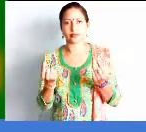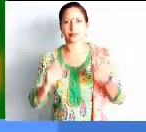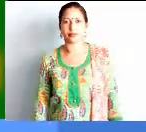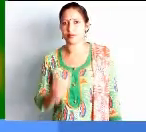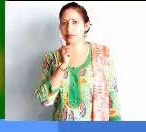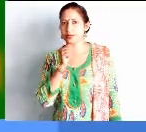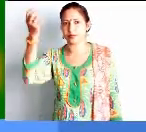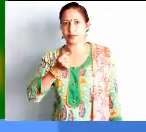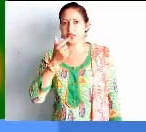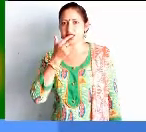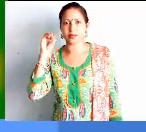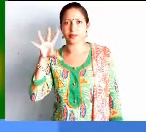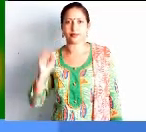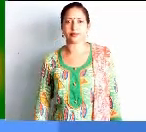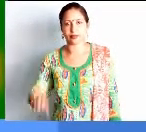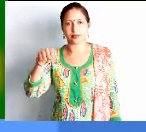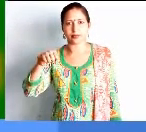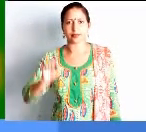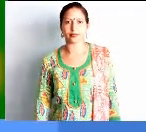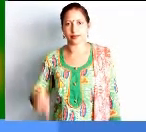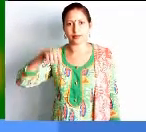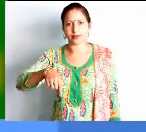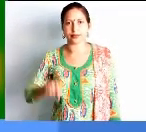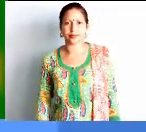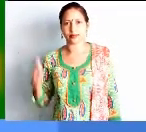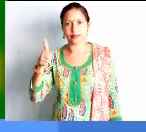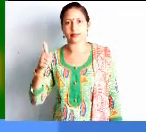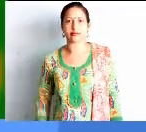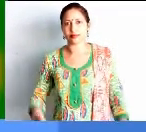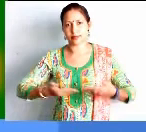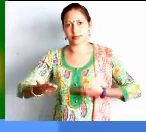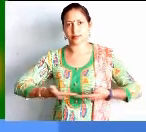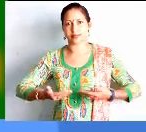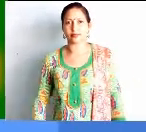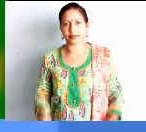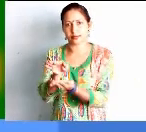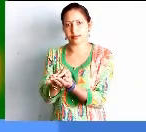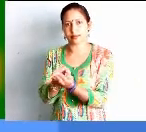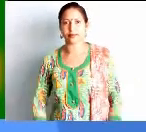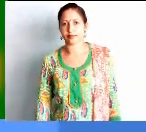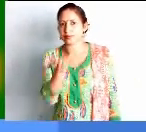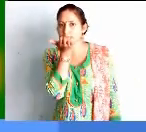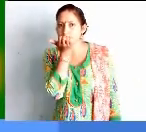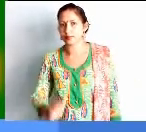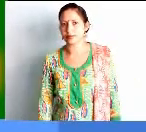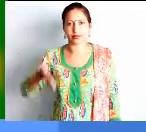Who gets a star? Yes, it is a good habit to save water.